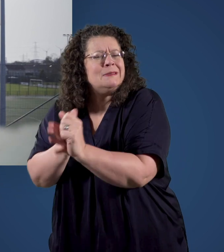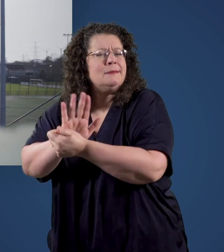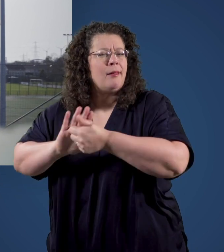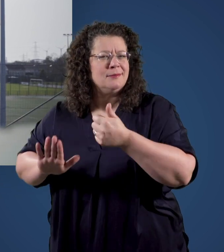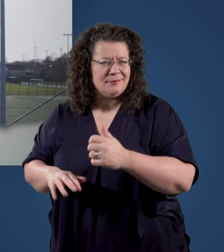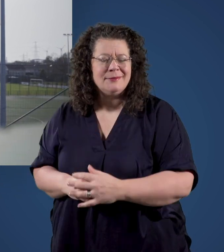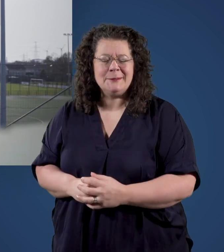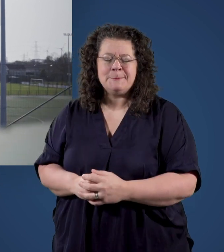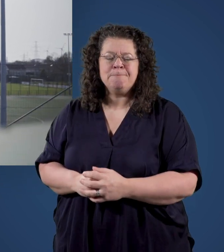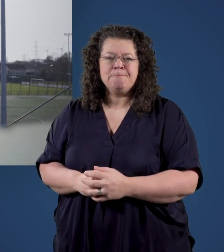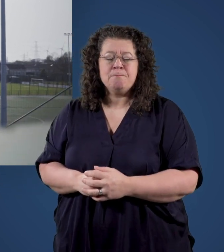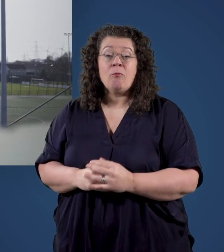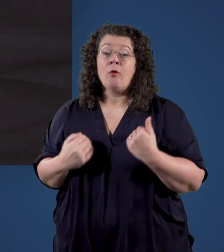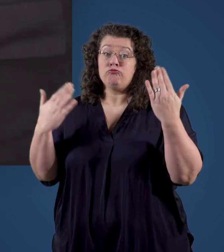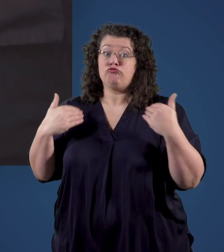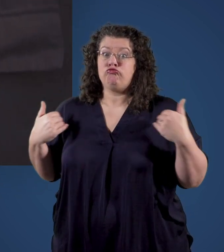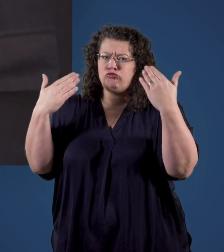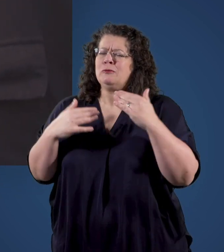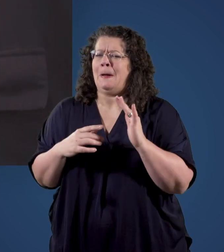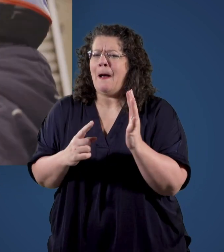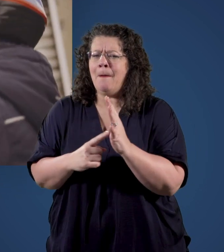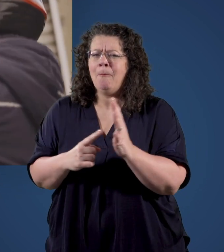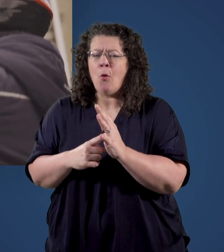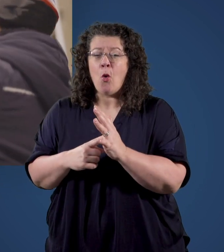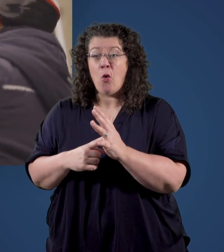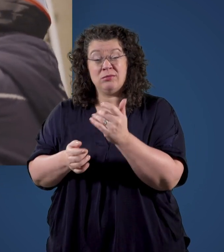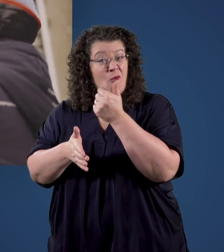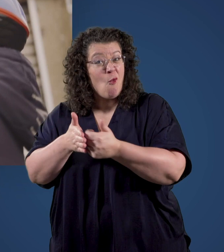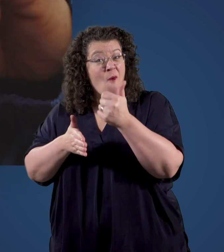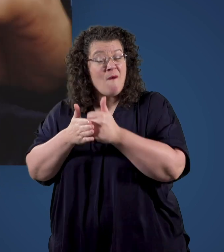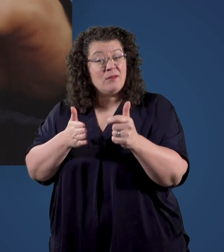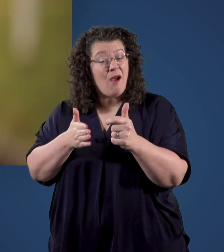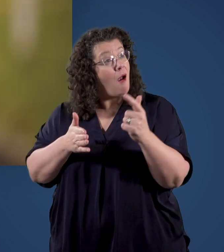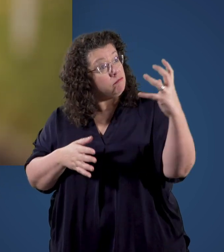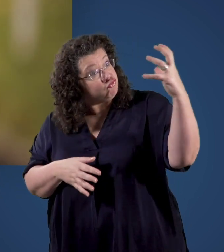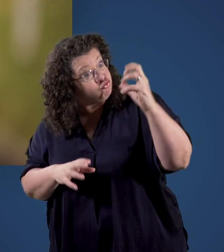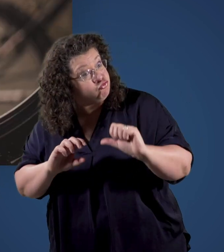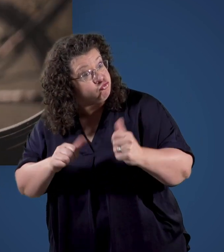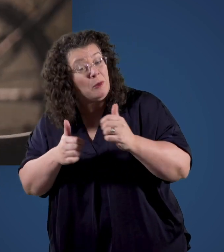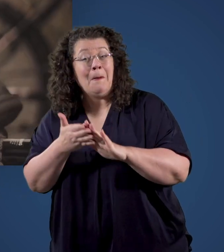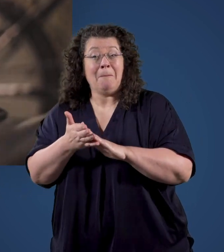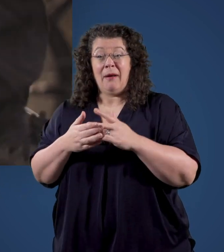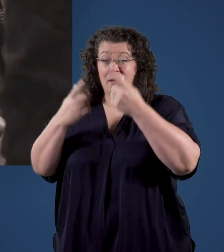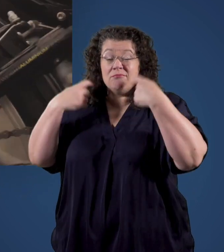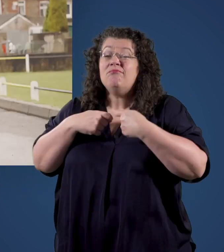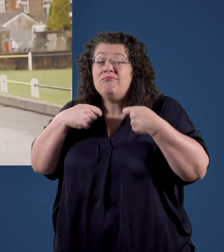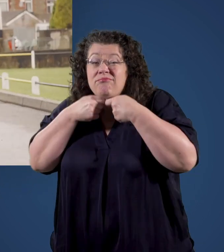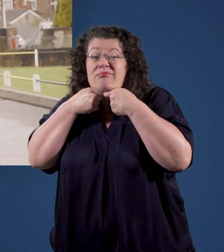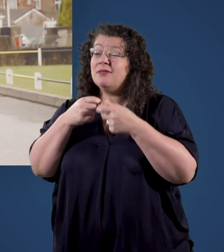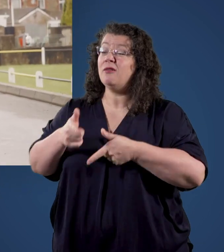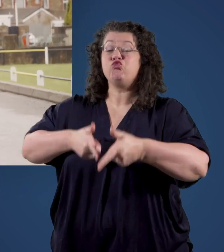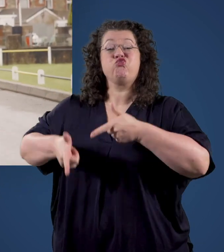And physical activity is really important. We quite often just grab the helmet, go out for a bike ride if the weather is